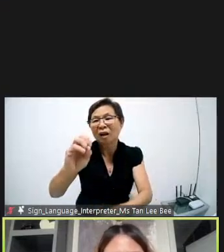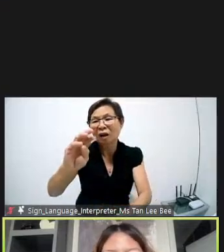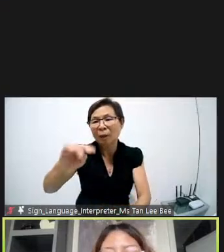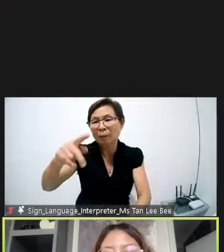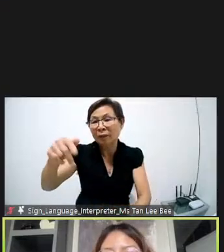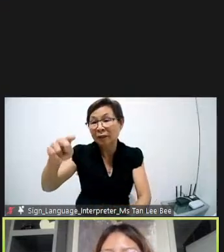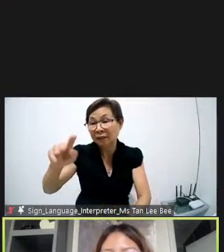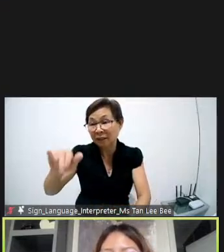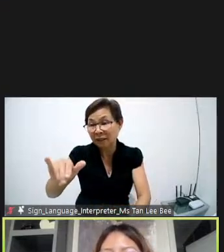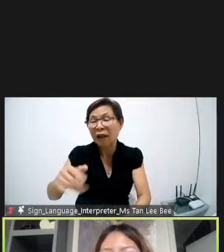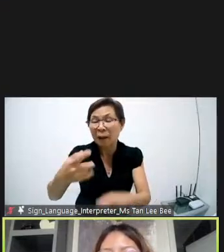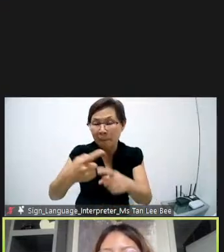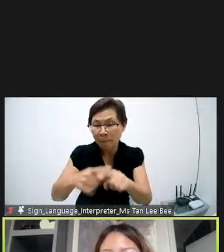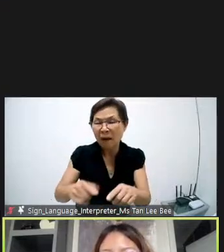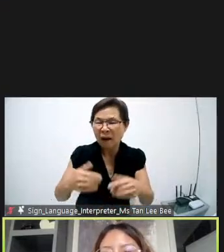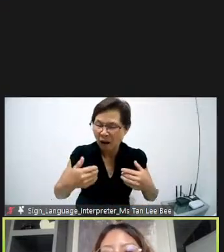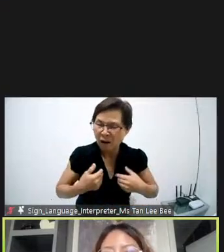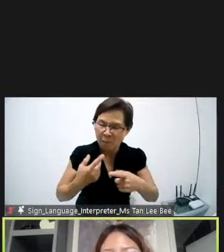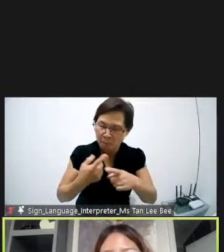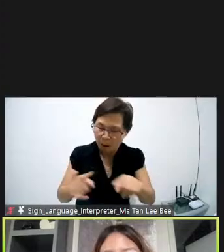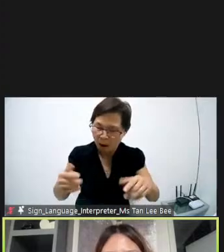However, there are still